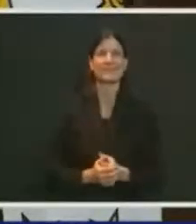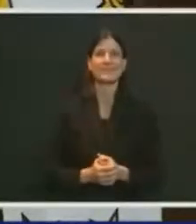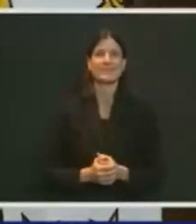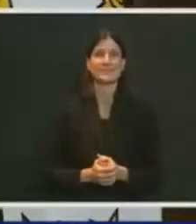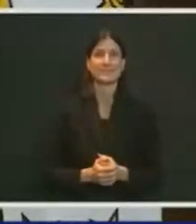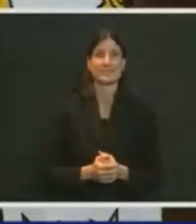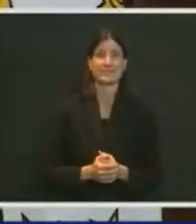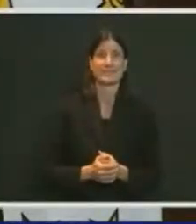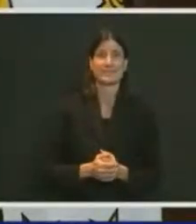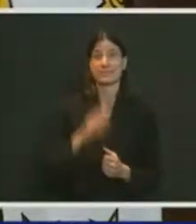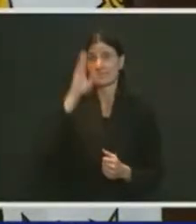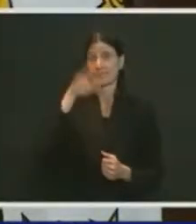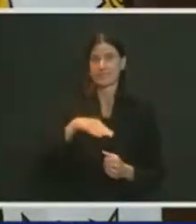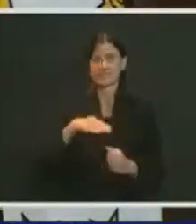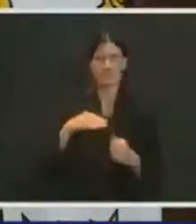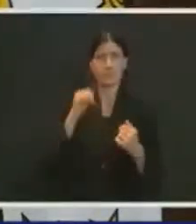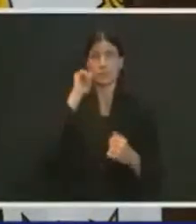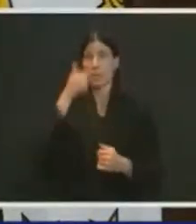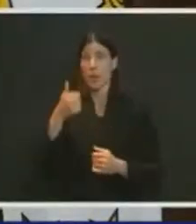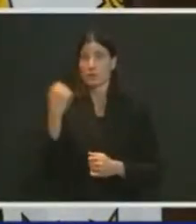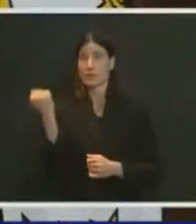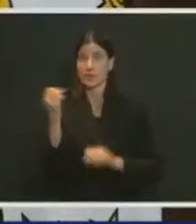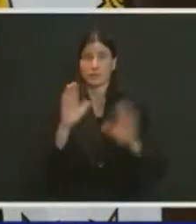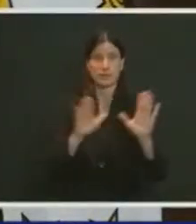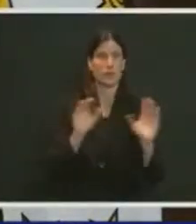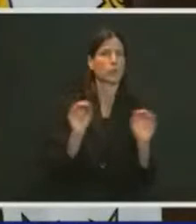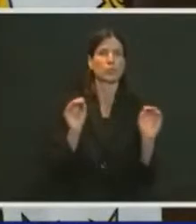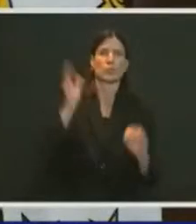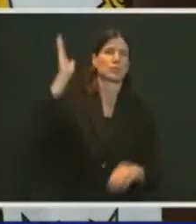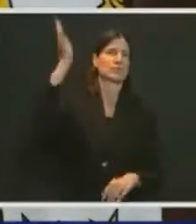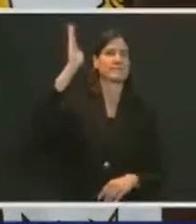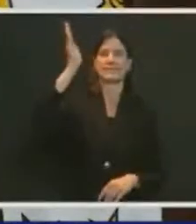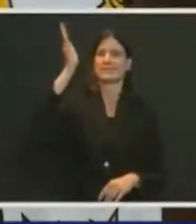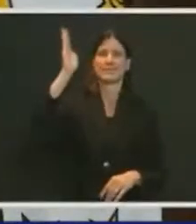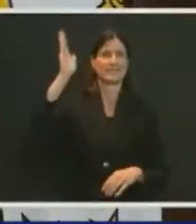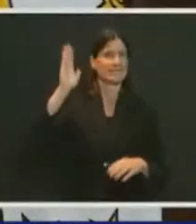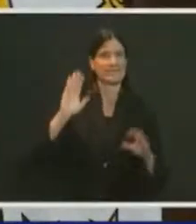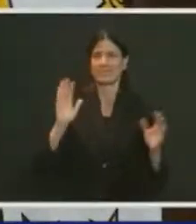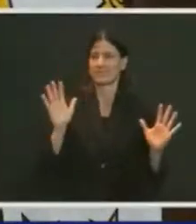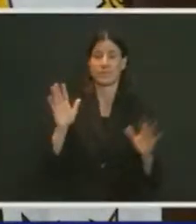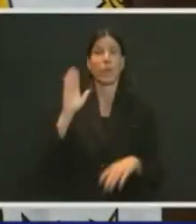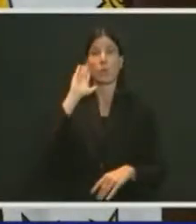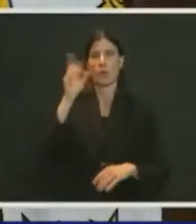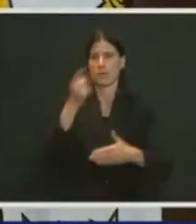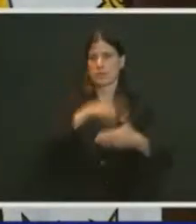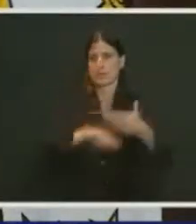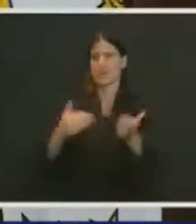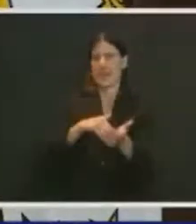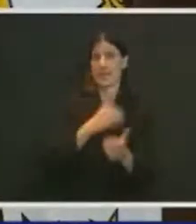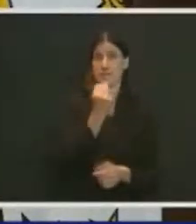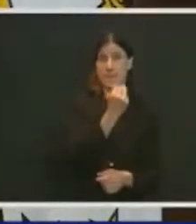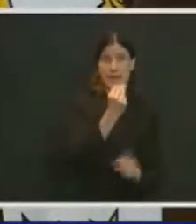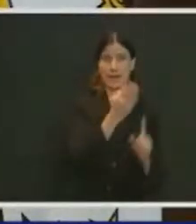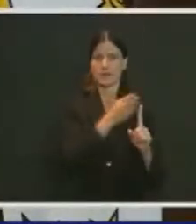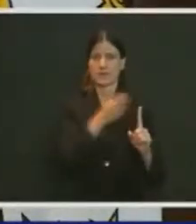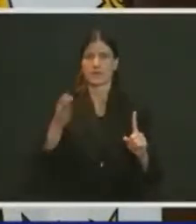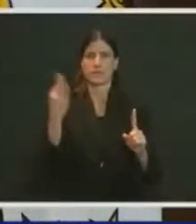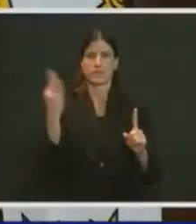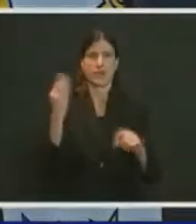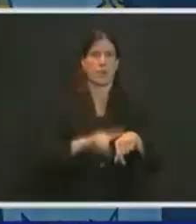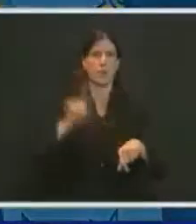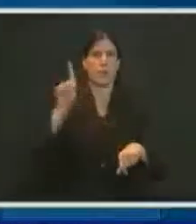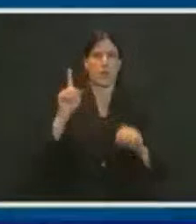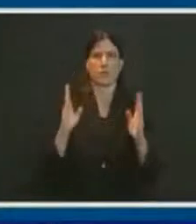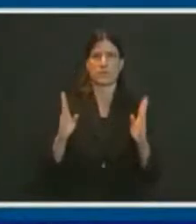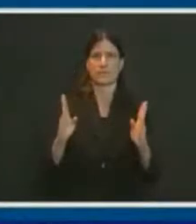back Monday at 1 o'clock, and we'll be here every day next week at 1 o'clock. We'll begin, as we always do, taking a look at the data.